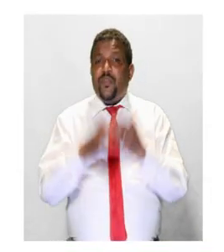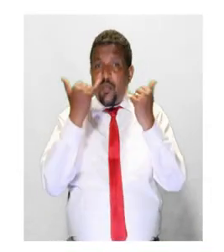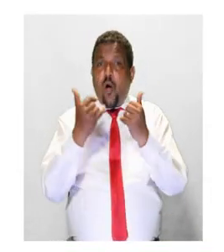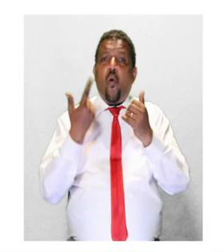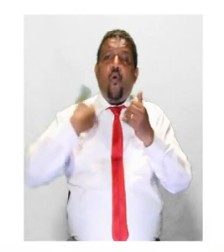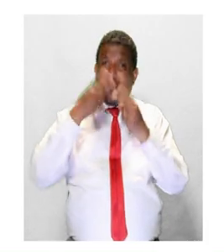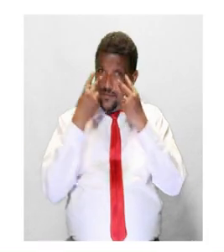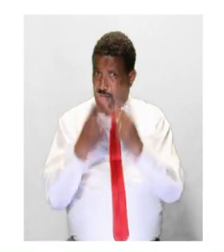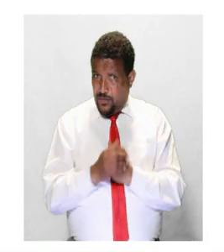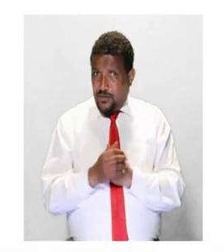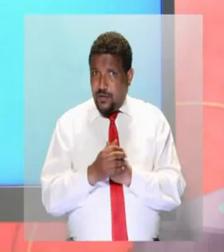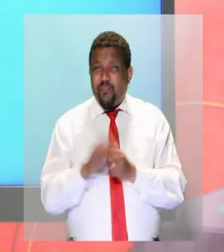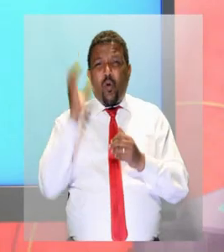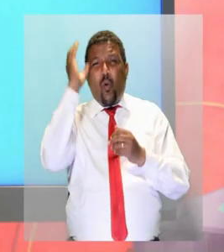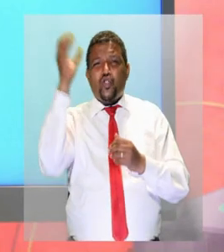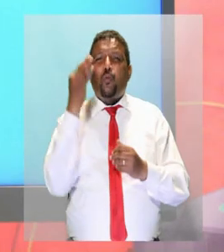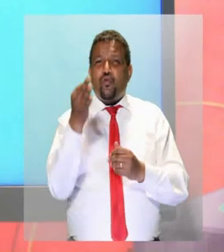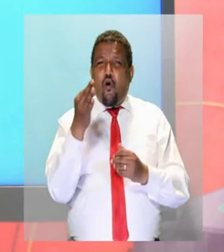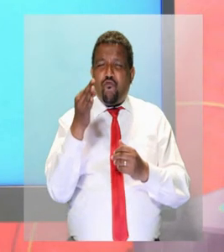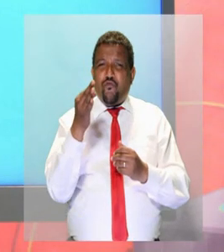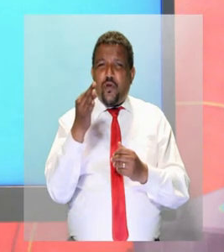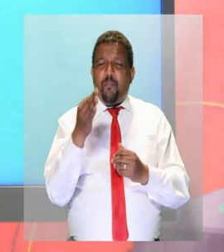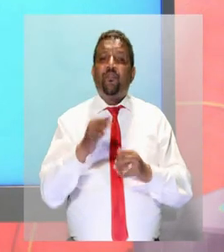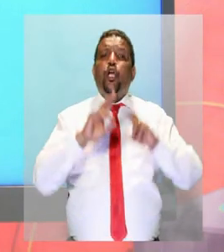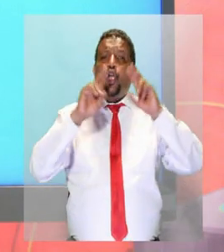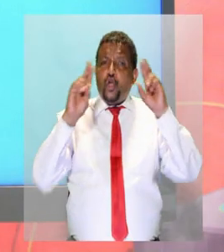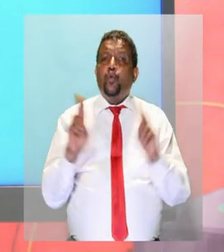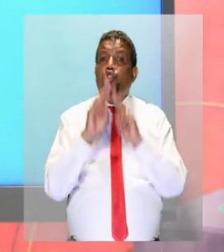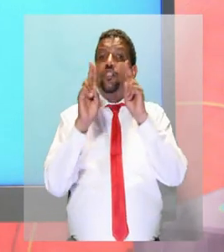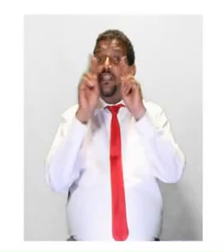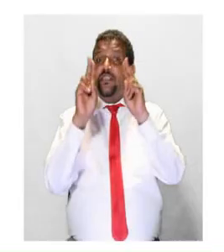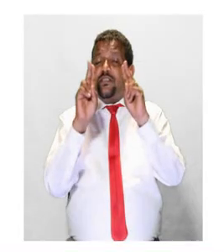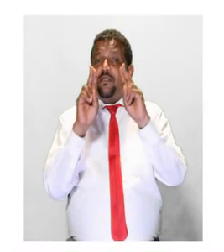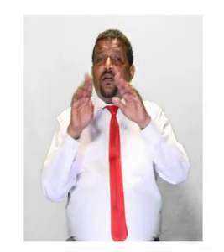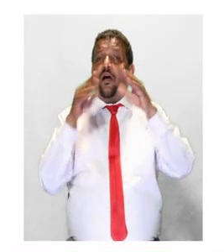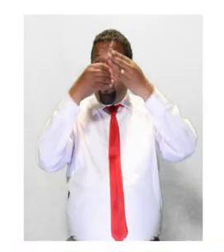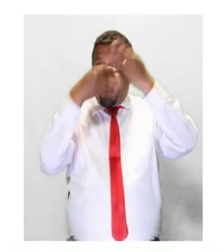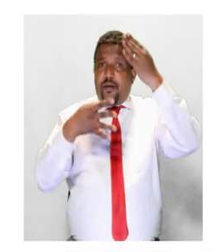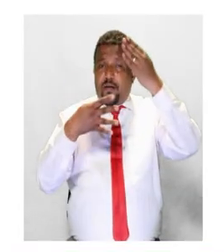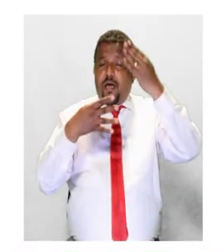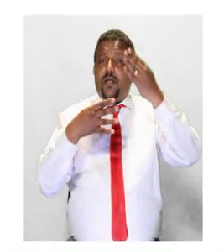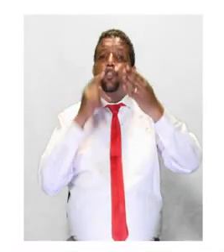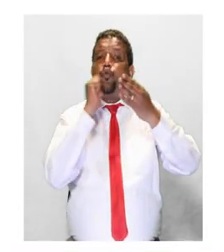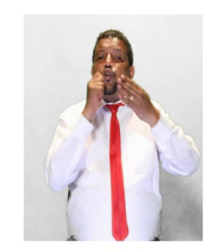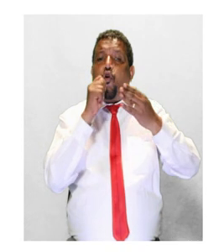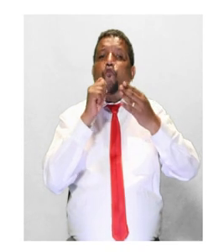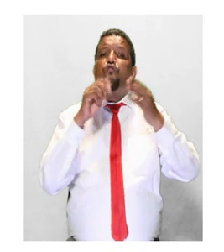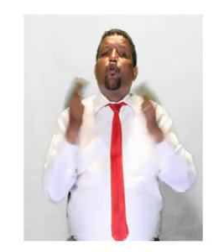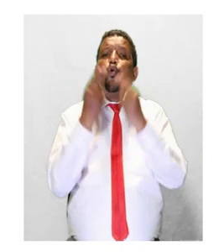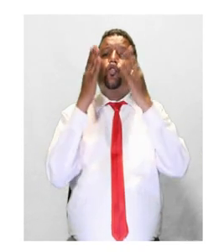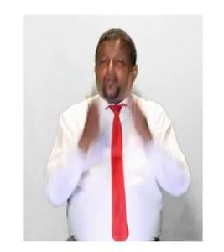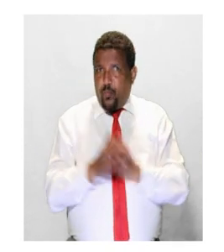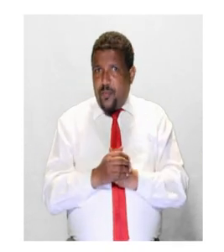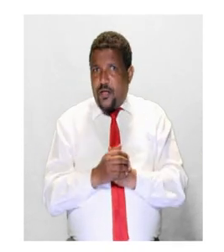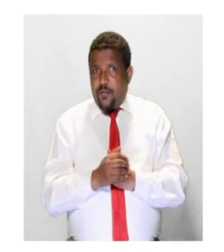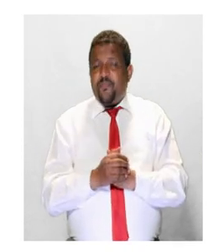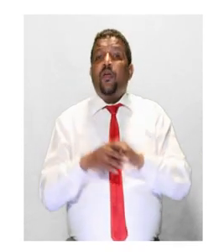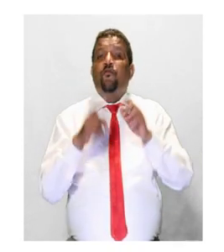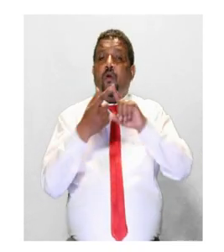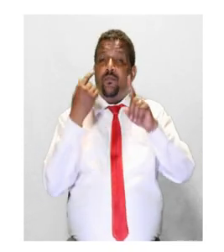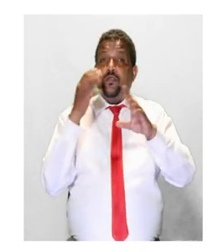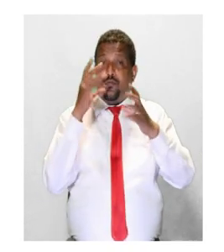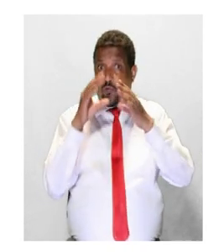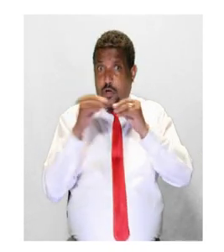we are going to see the concepts of utility under the theory of consumer behavior. From the definition, utility is the benefit or